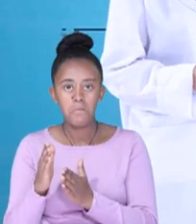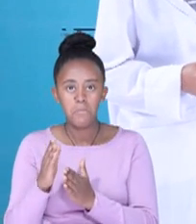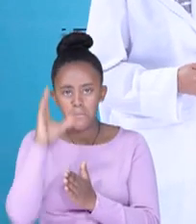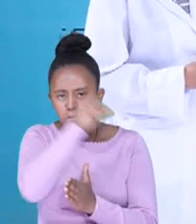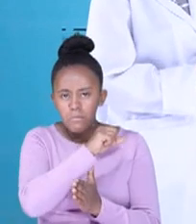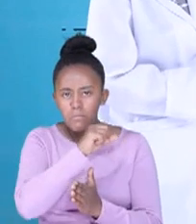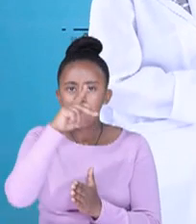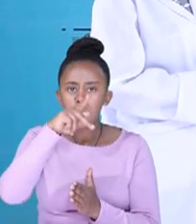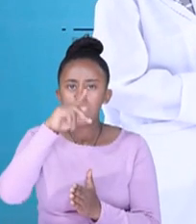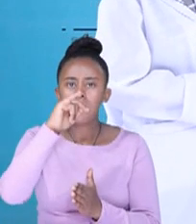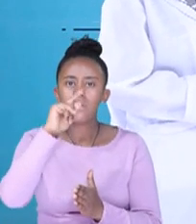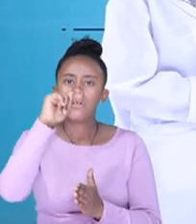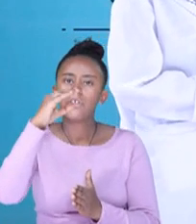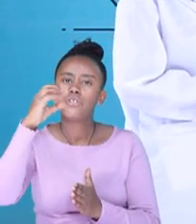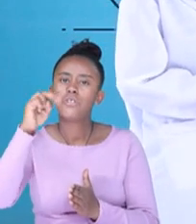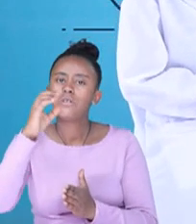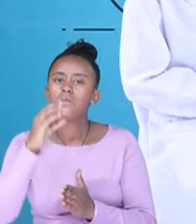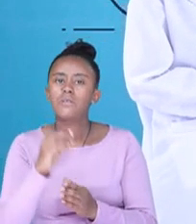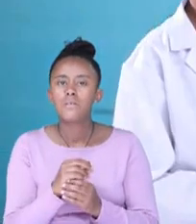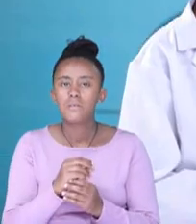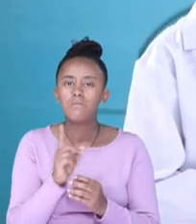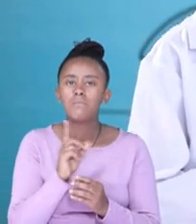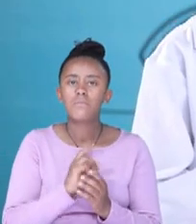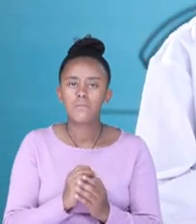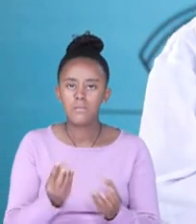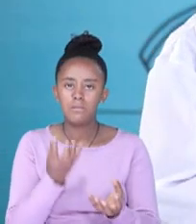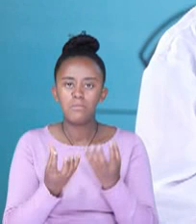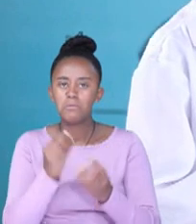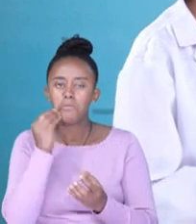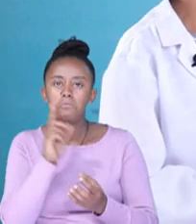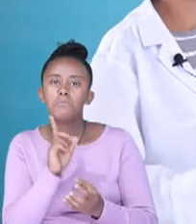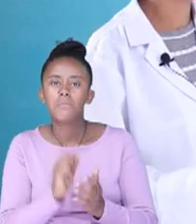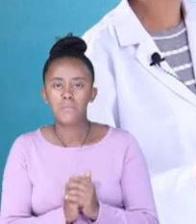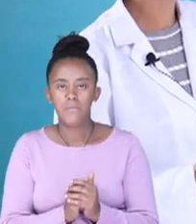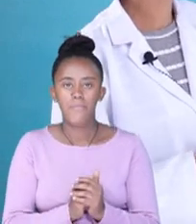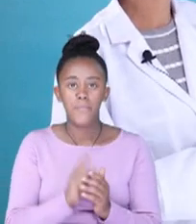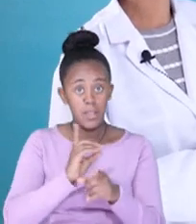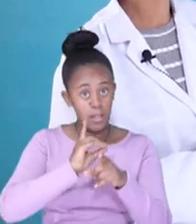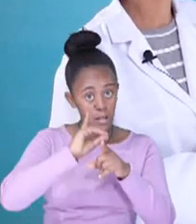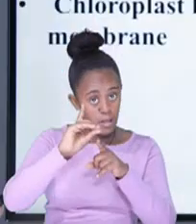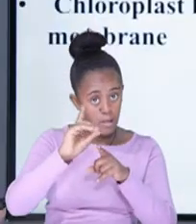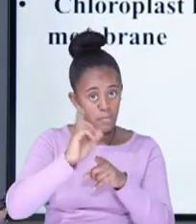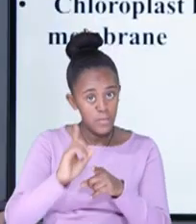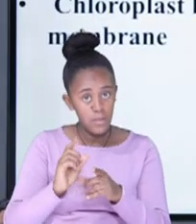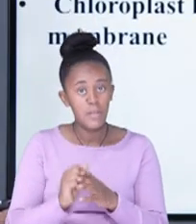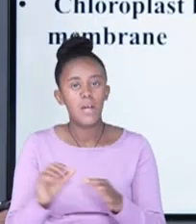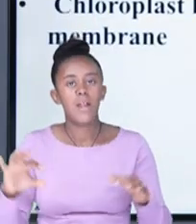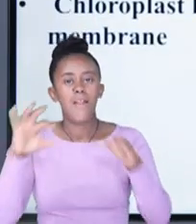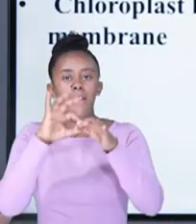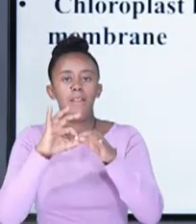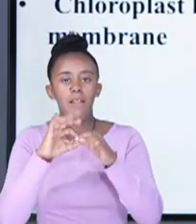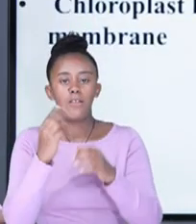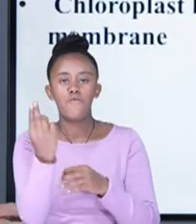guess why we call chloroplast kitchen of the cell? Okay, it is directly related